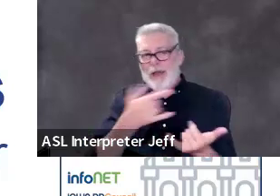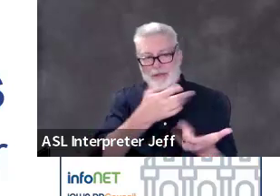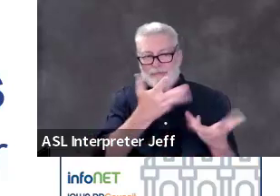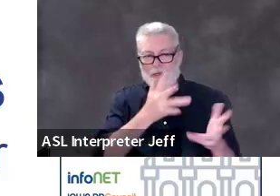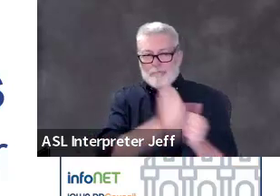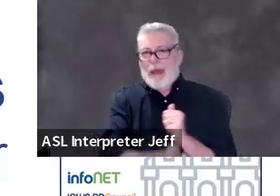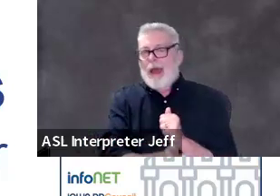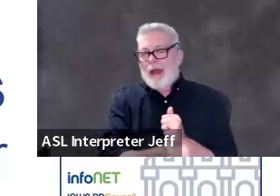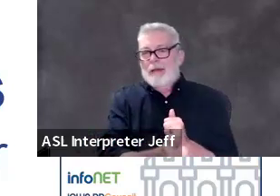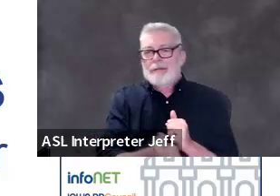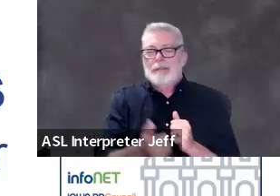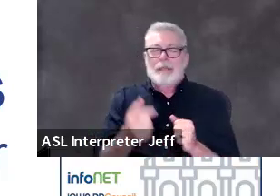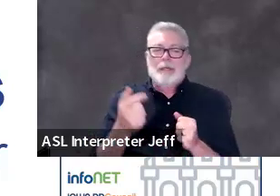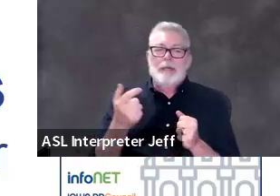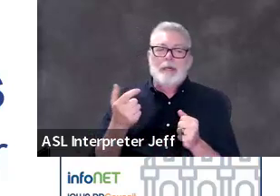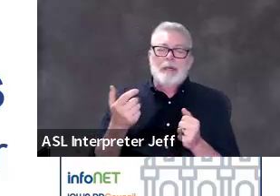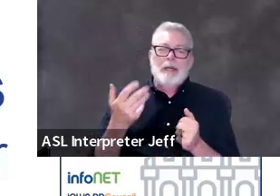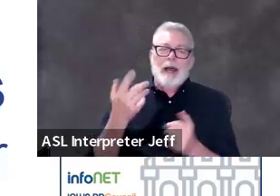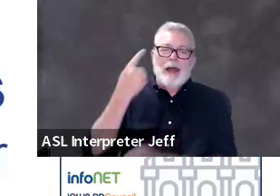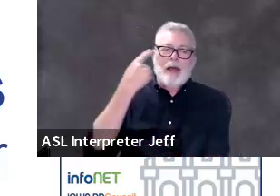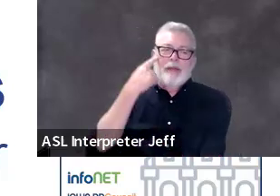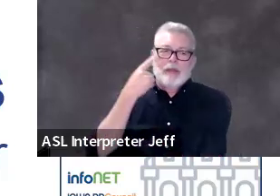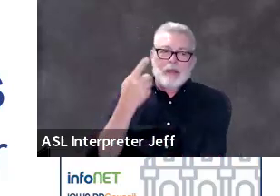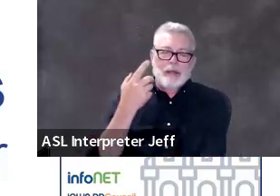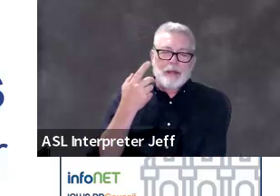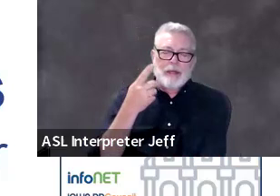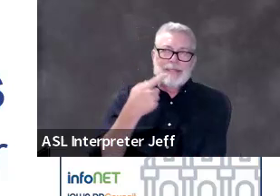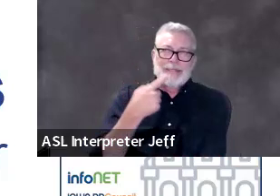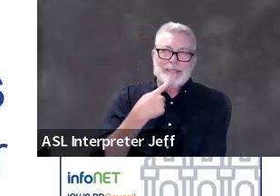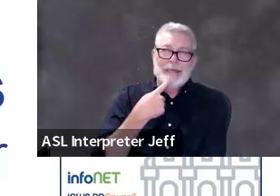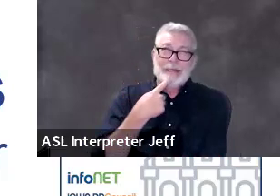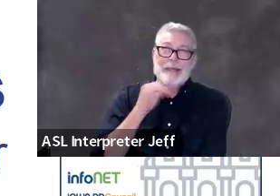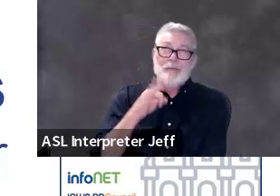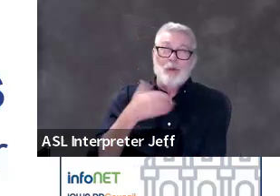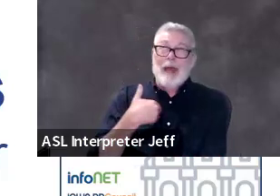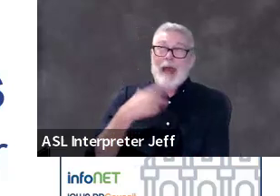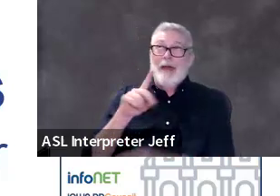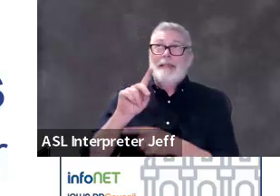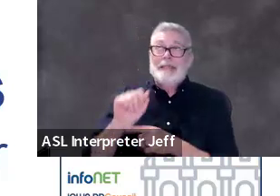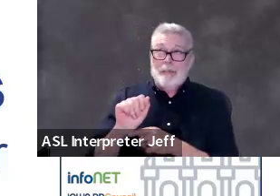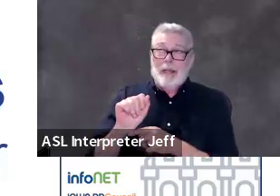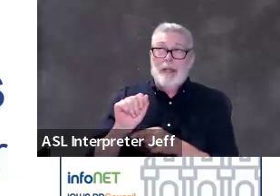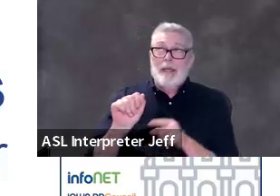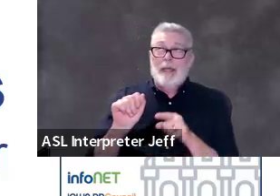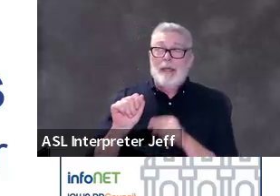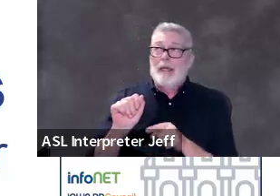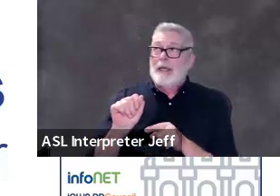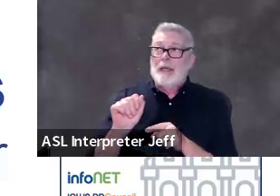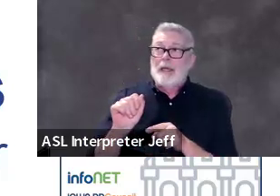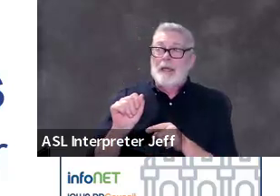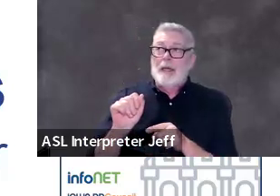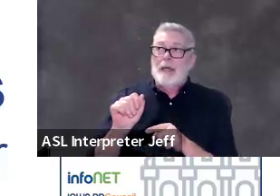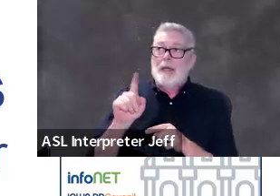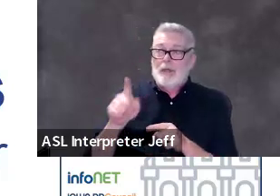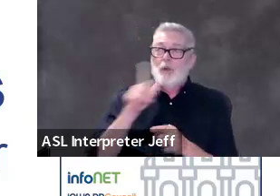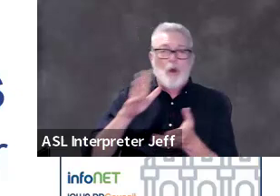I want to say that while it says if you have a disability, you would be